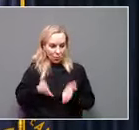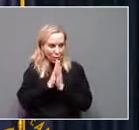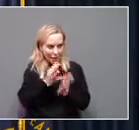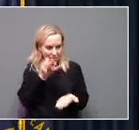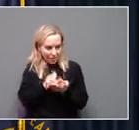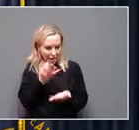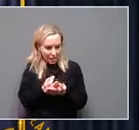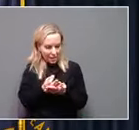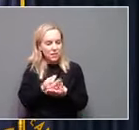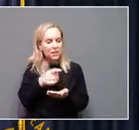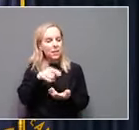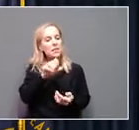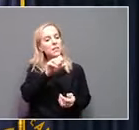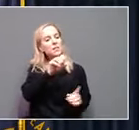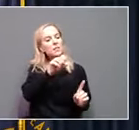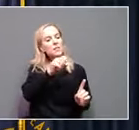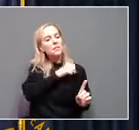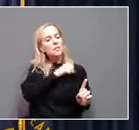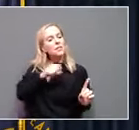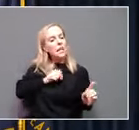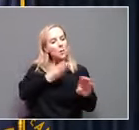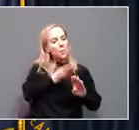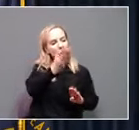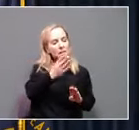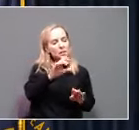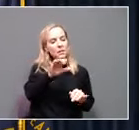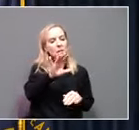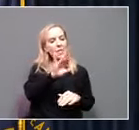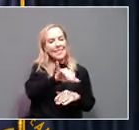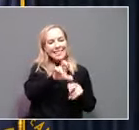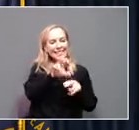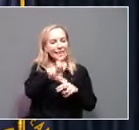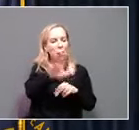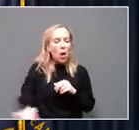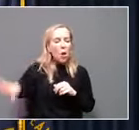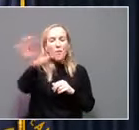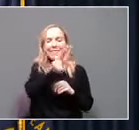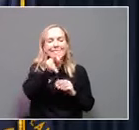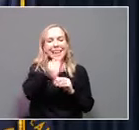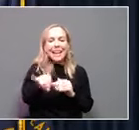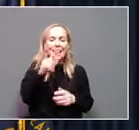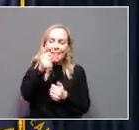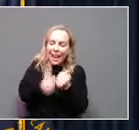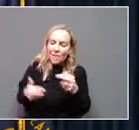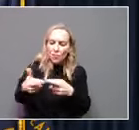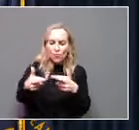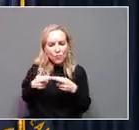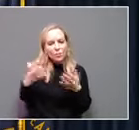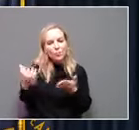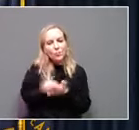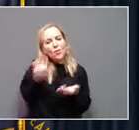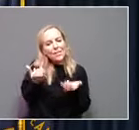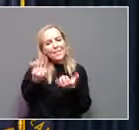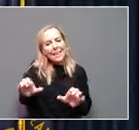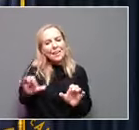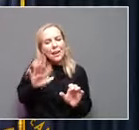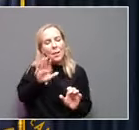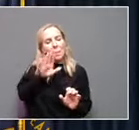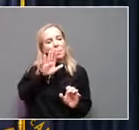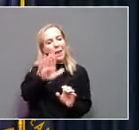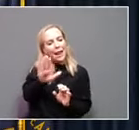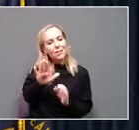budget to make those same investments all over Kentucky. Everybody, every region deserves a chance to get their version